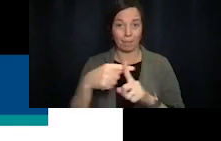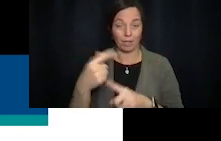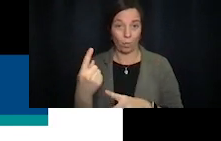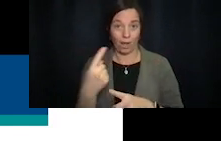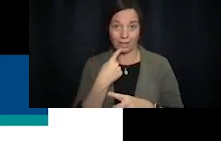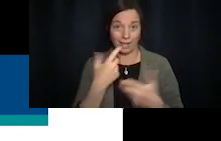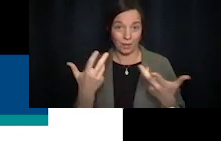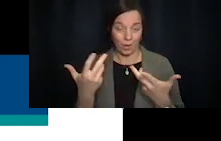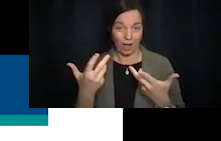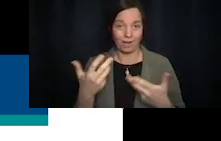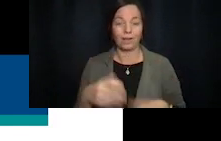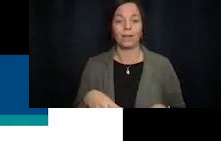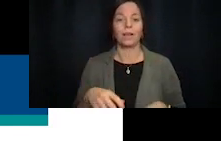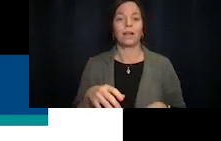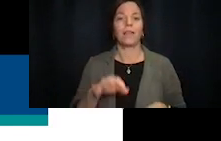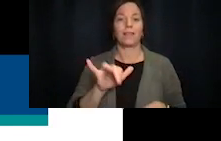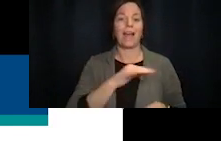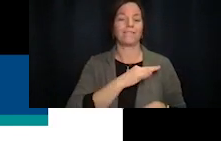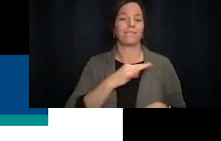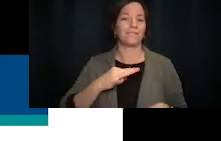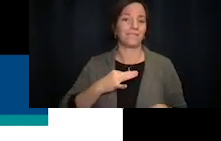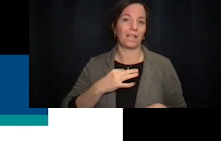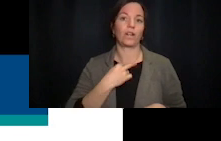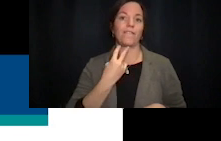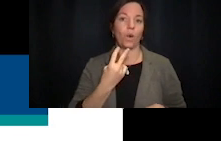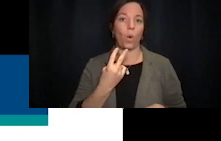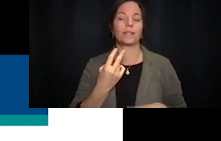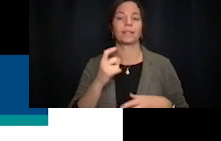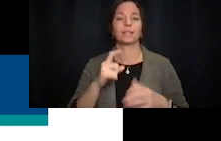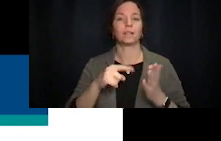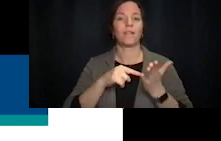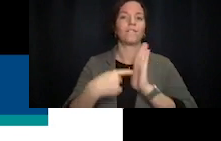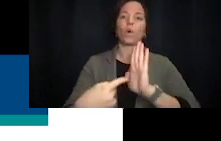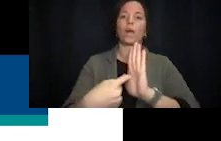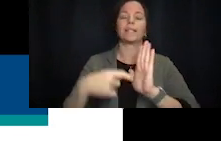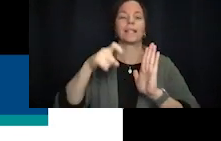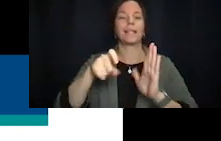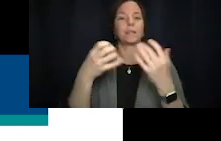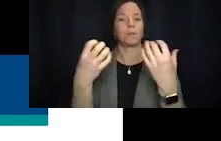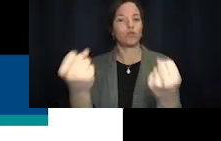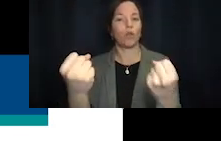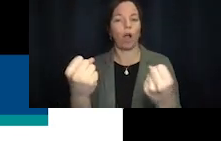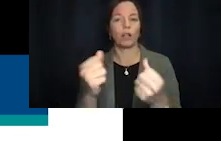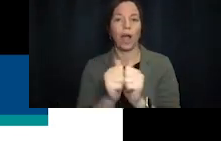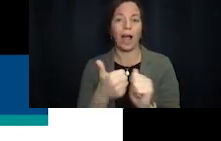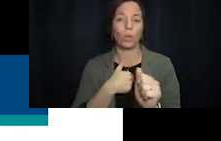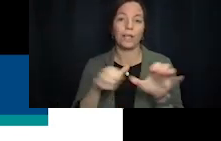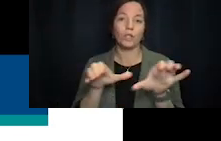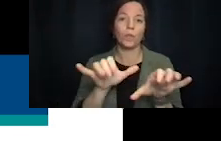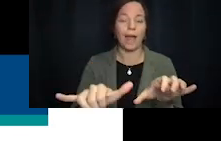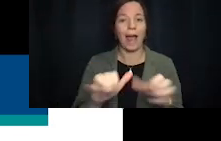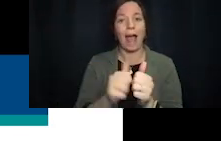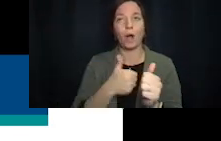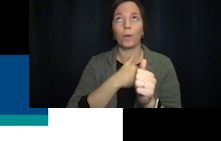is that the faculty voice needs to be strong in how we do this and how we imagine things